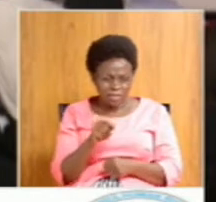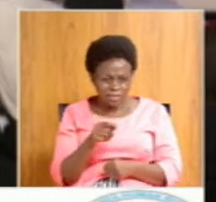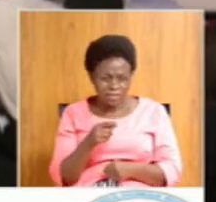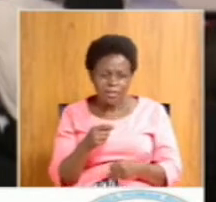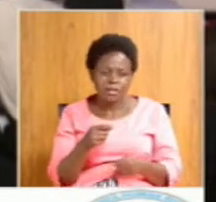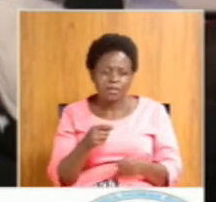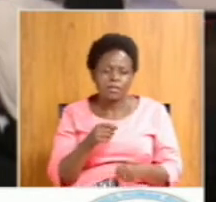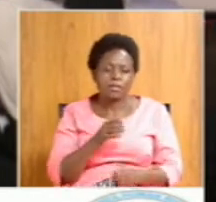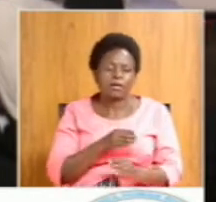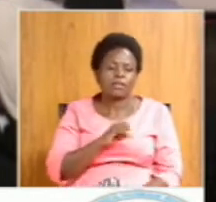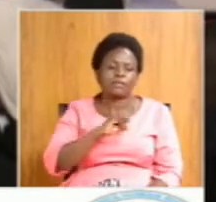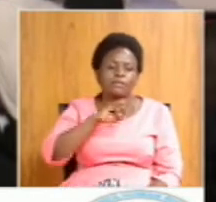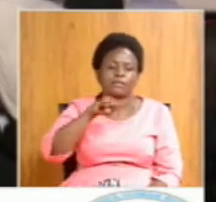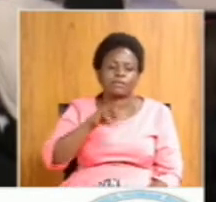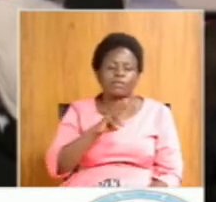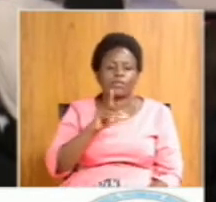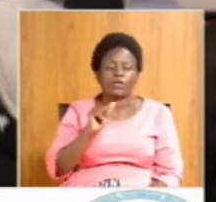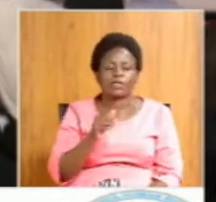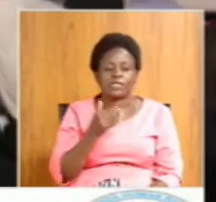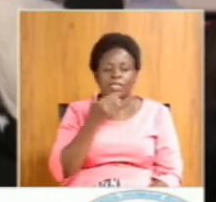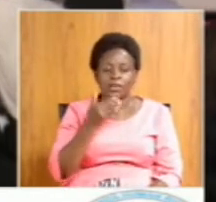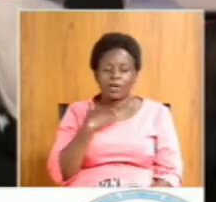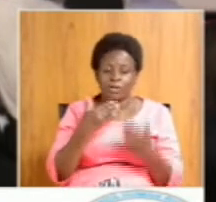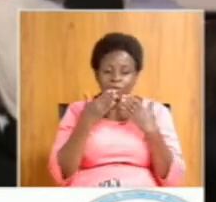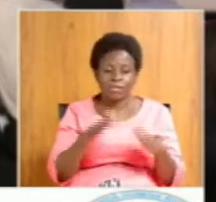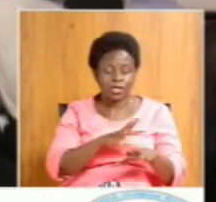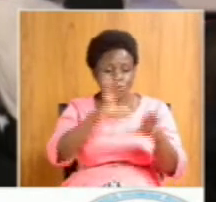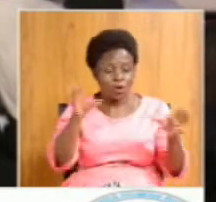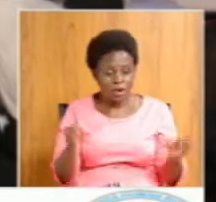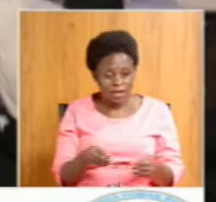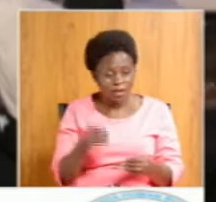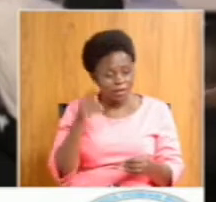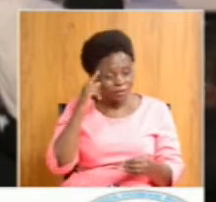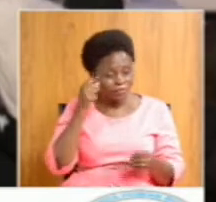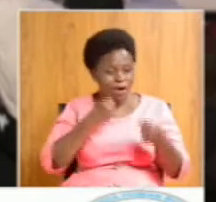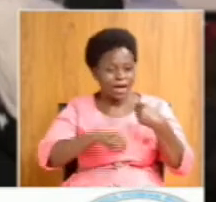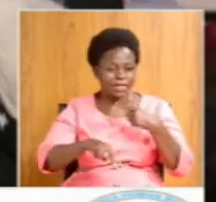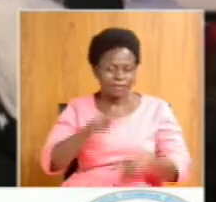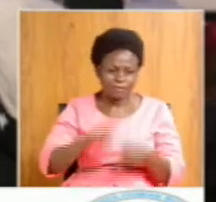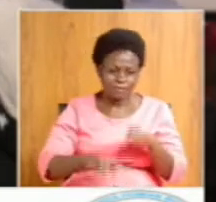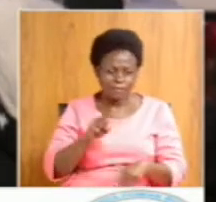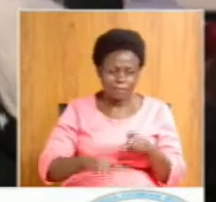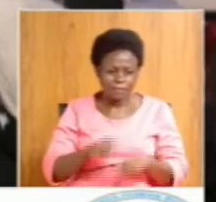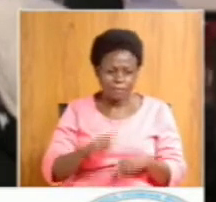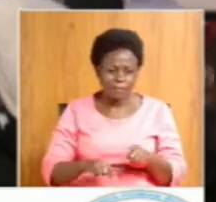before we take a break. Thank you very much, moderator. And I want to thank everybody for the active participation.